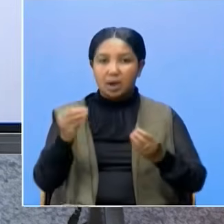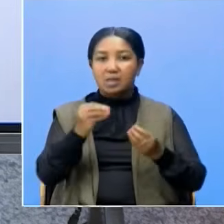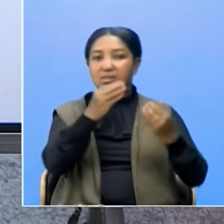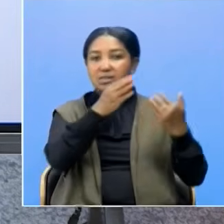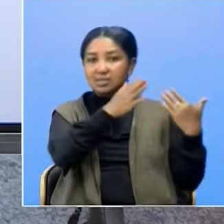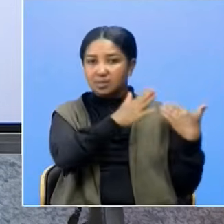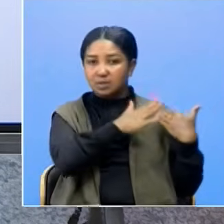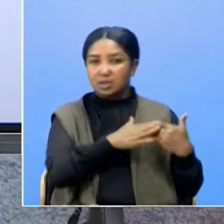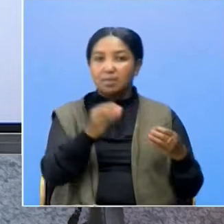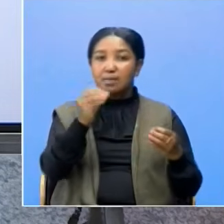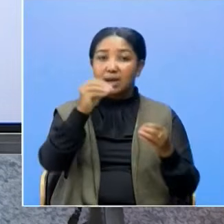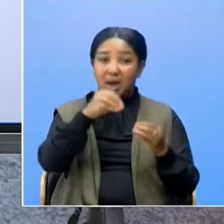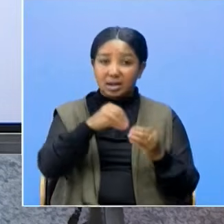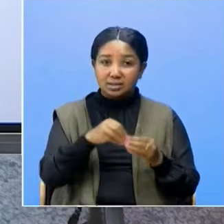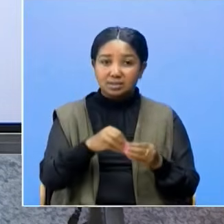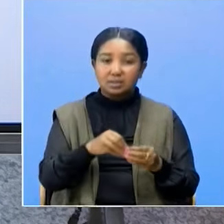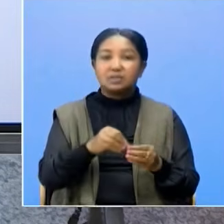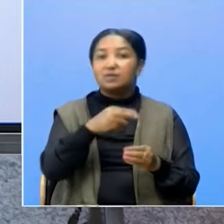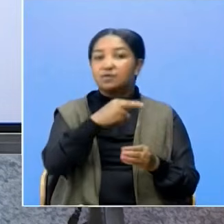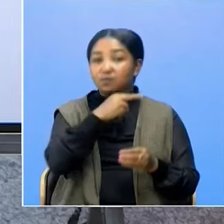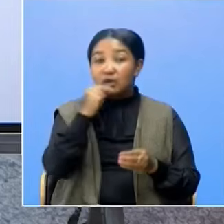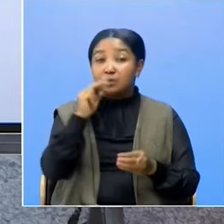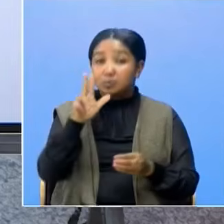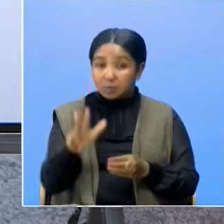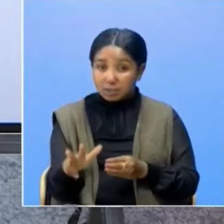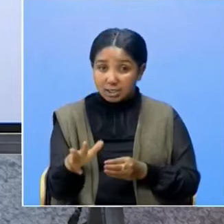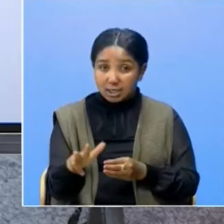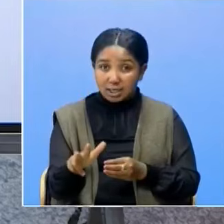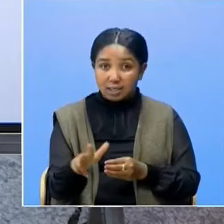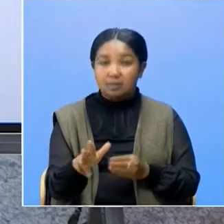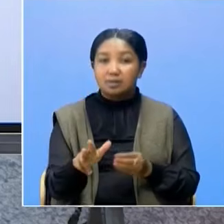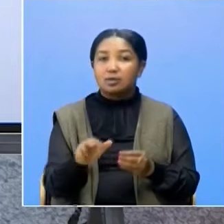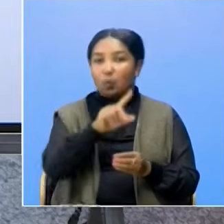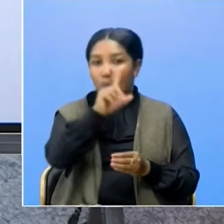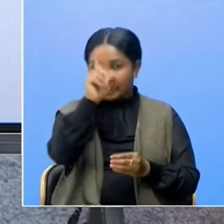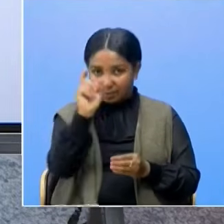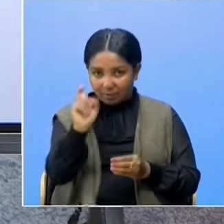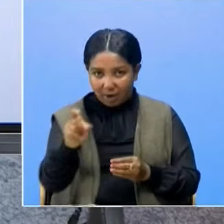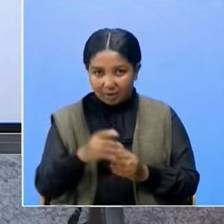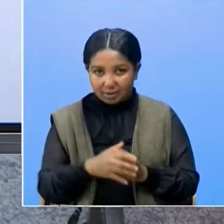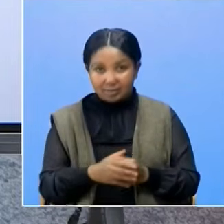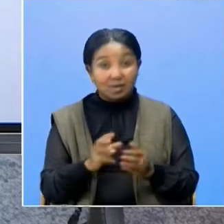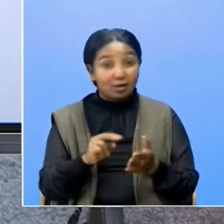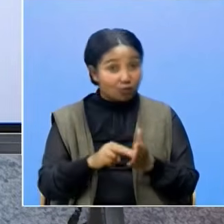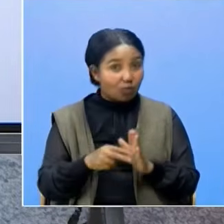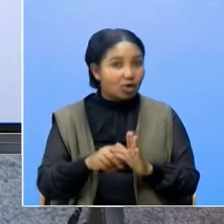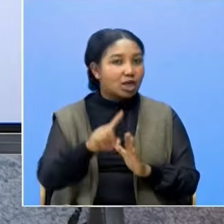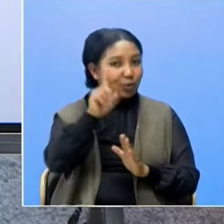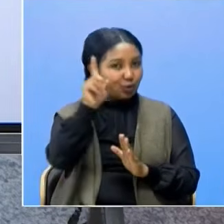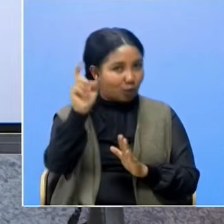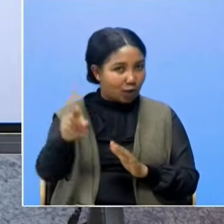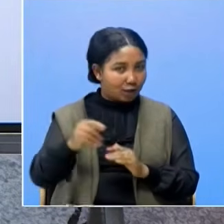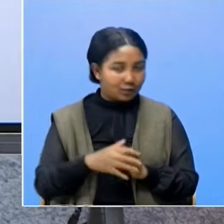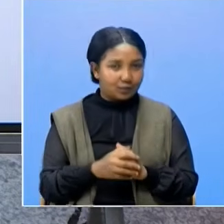subject plus past participle, then question mark, that is